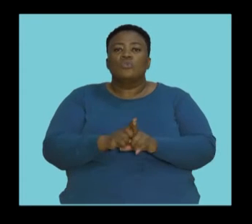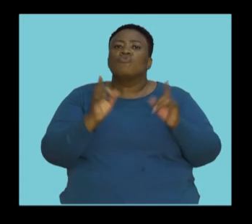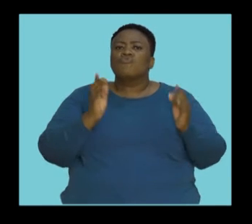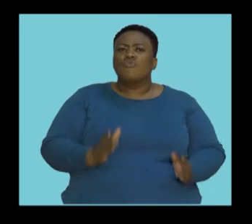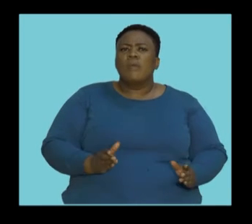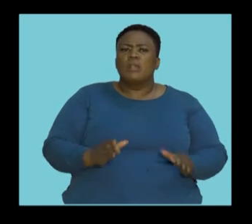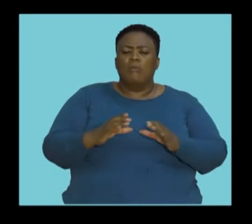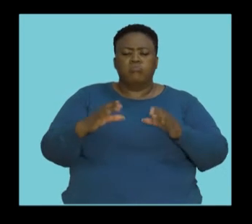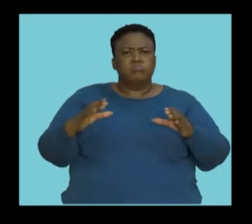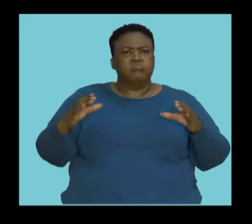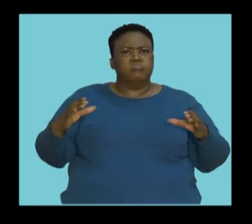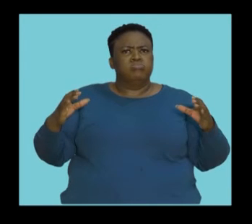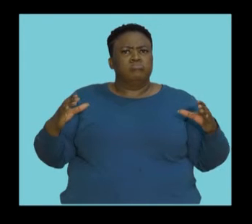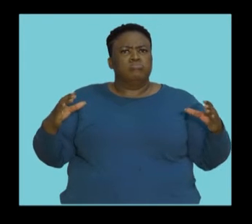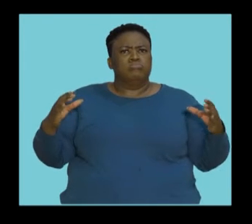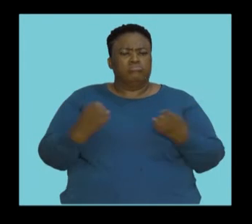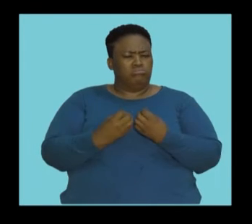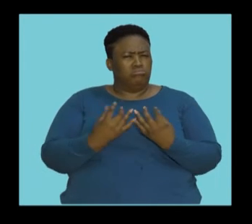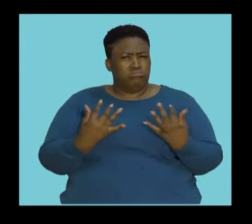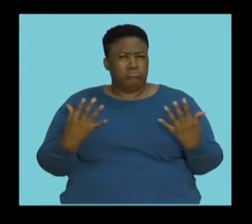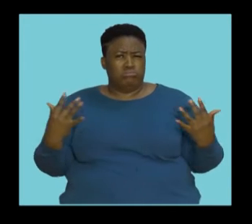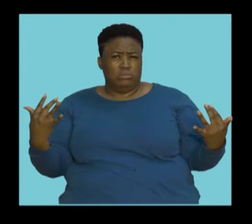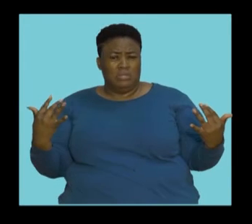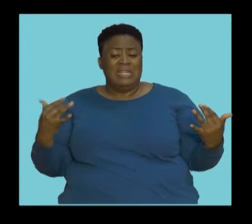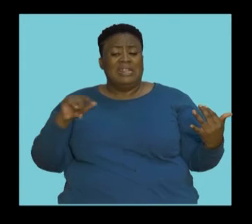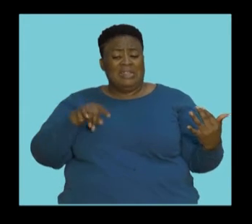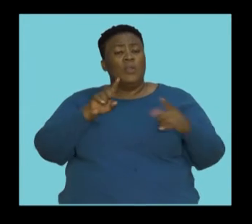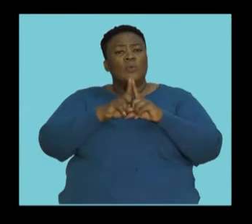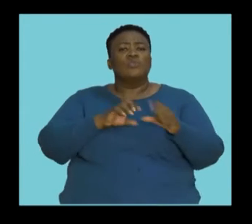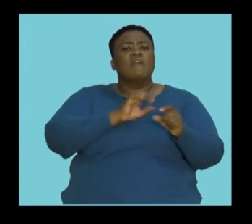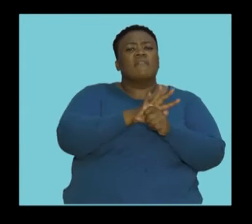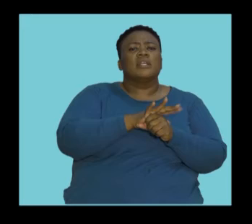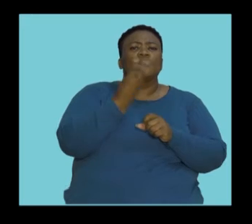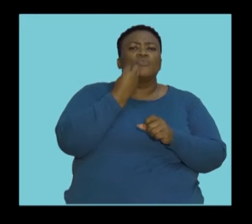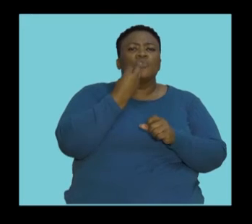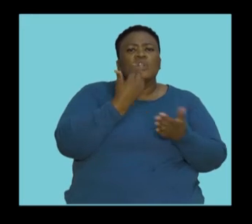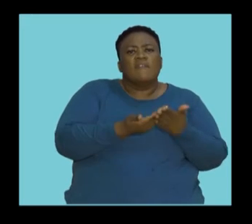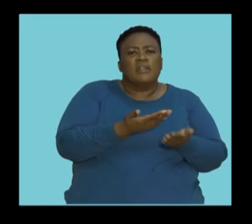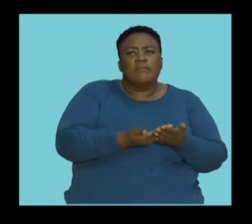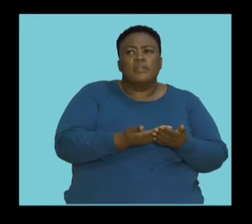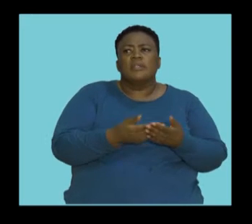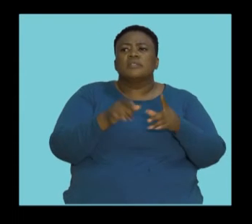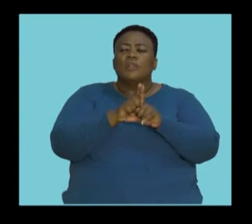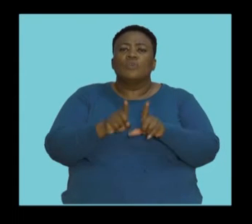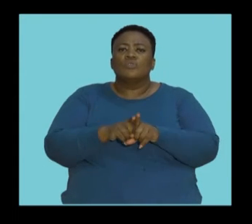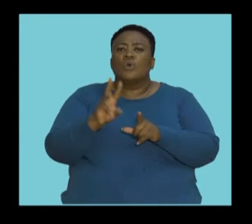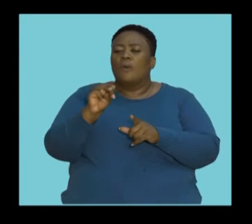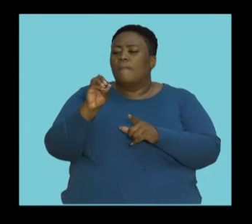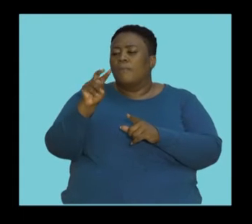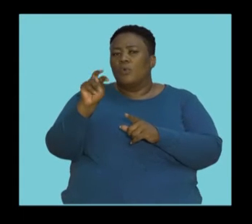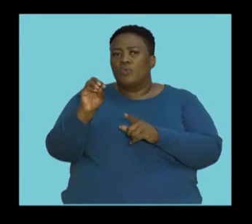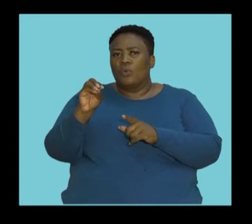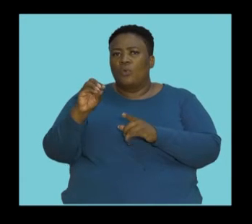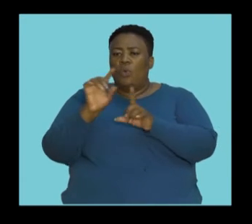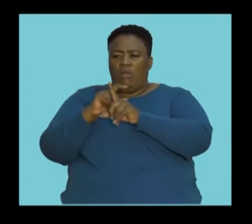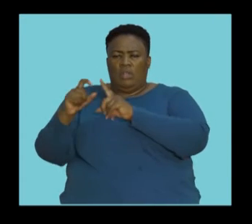growth as a factor that influences the availability of food. We're going to look at the concept of monoculture as a farming method